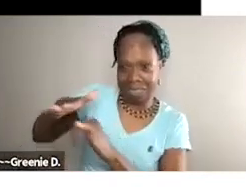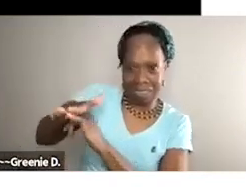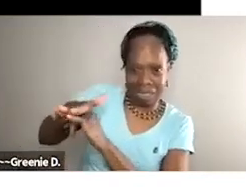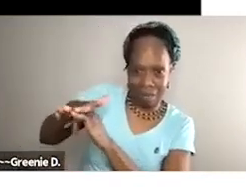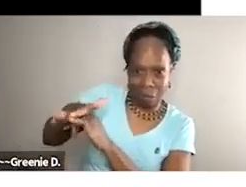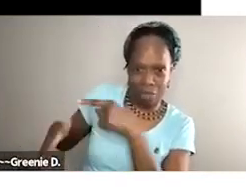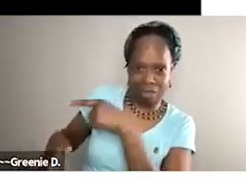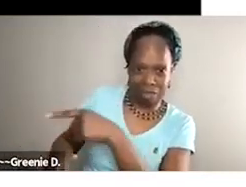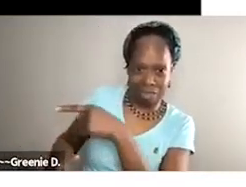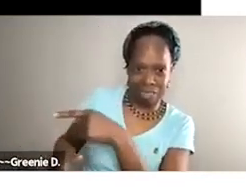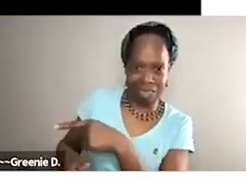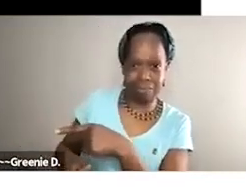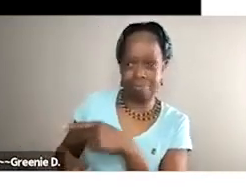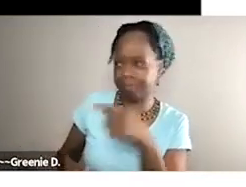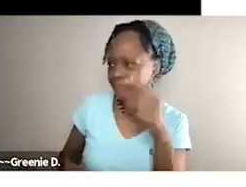There's stairs.